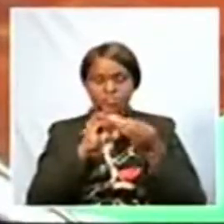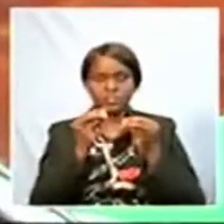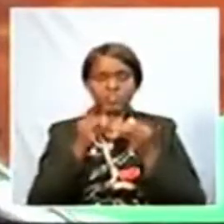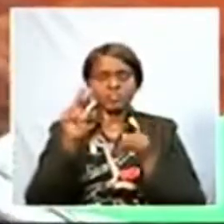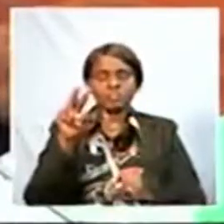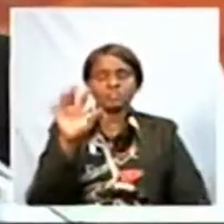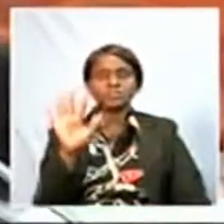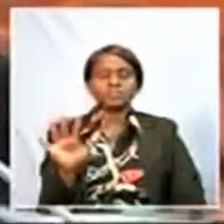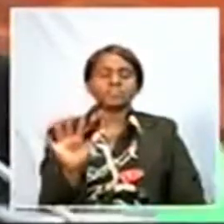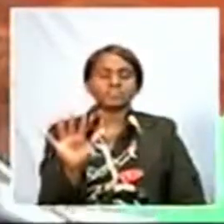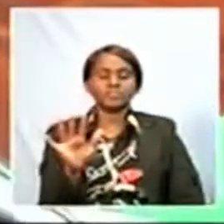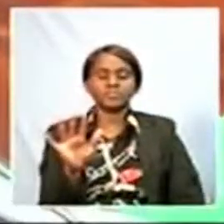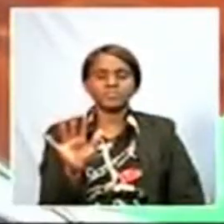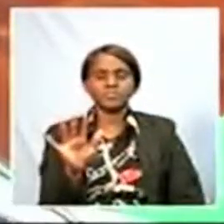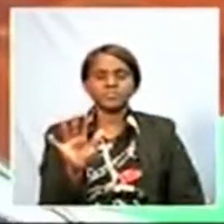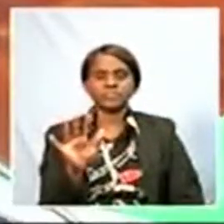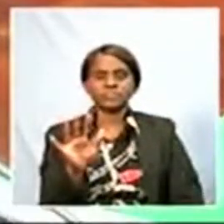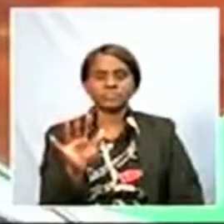25.